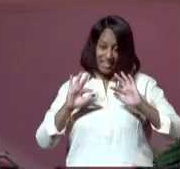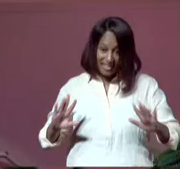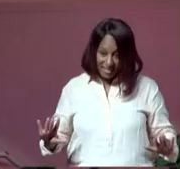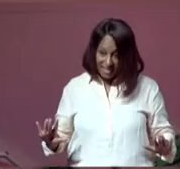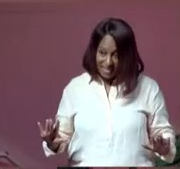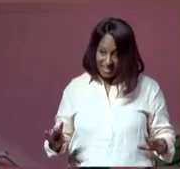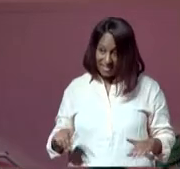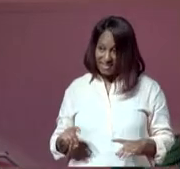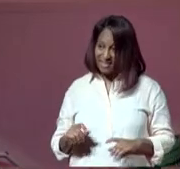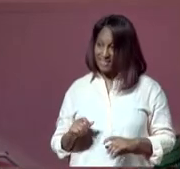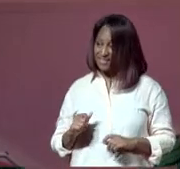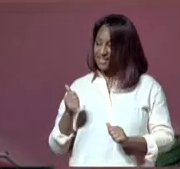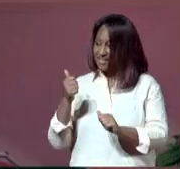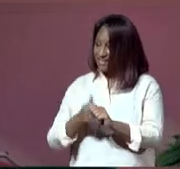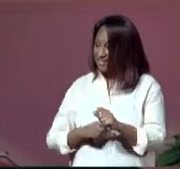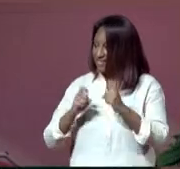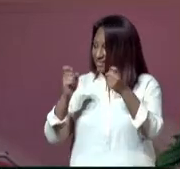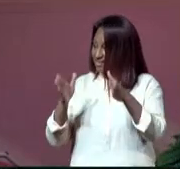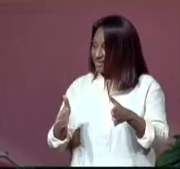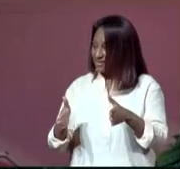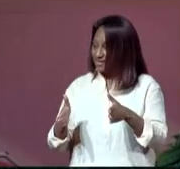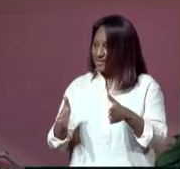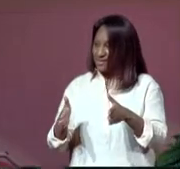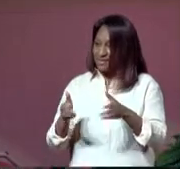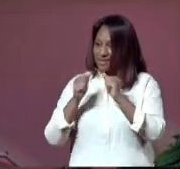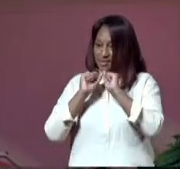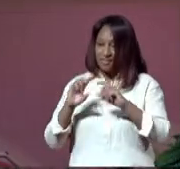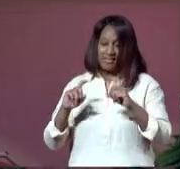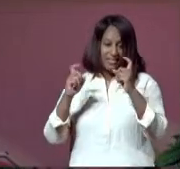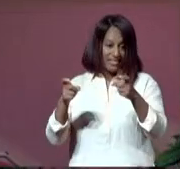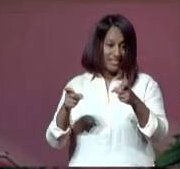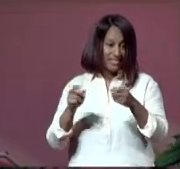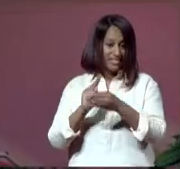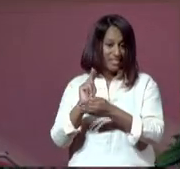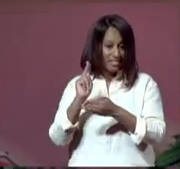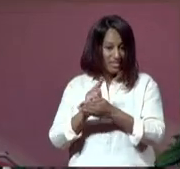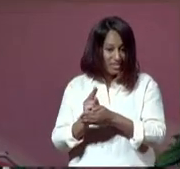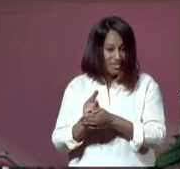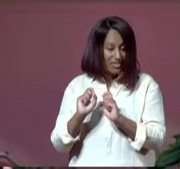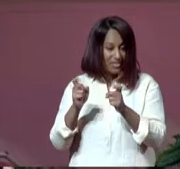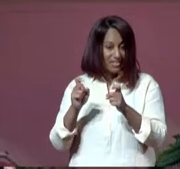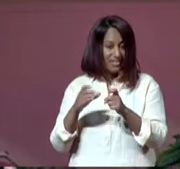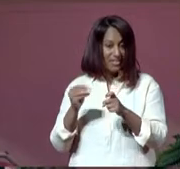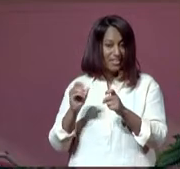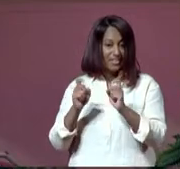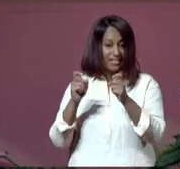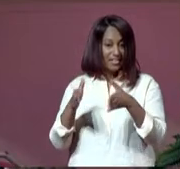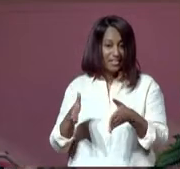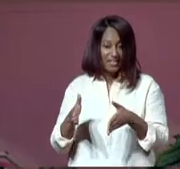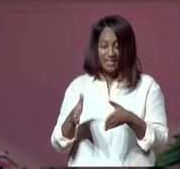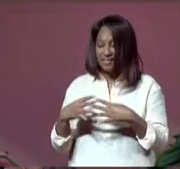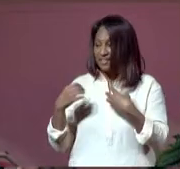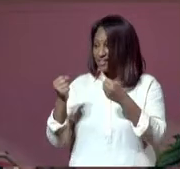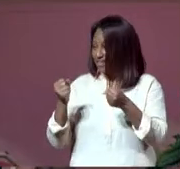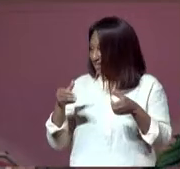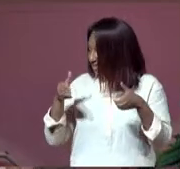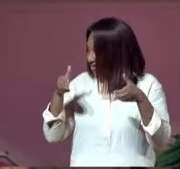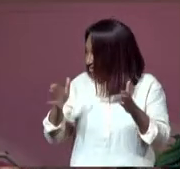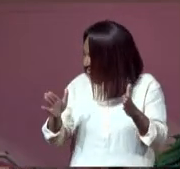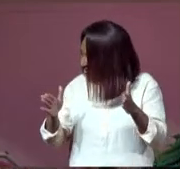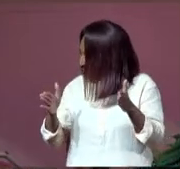each giver, bless the gift, and then use gift and giver in a very powerful